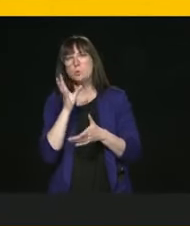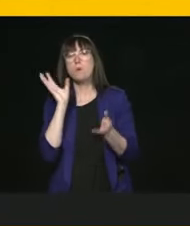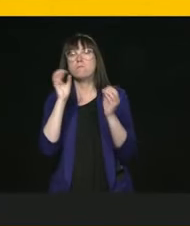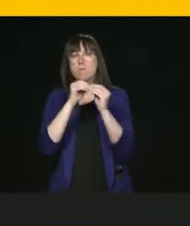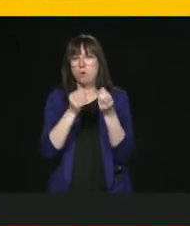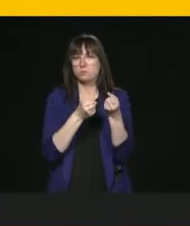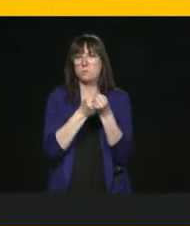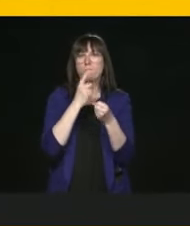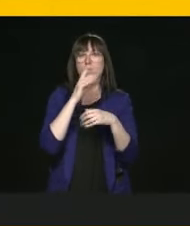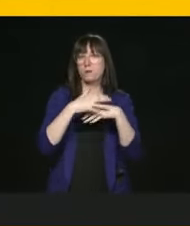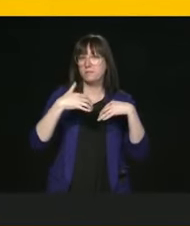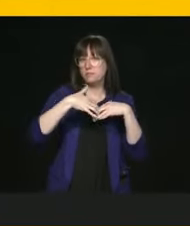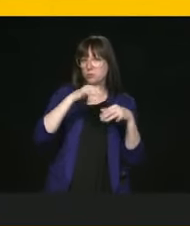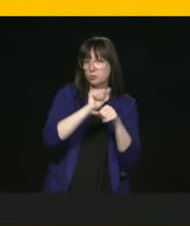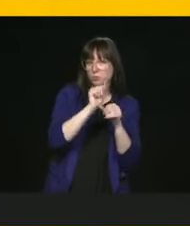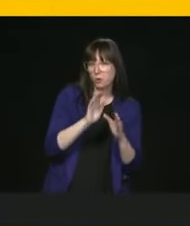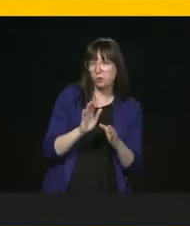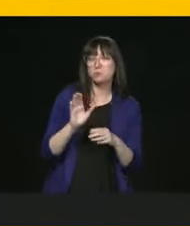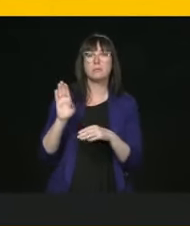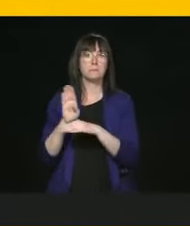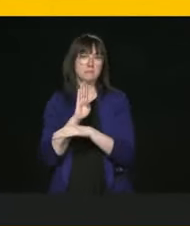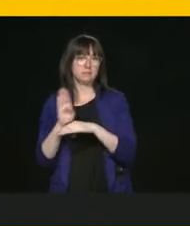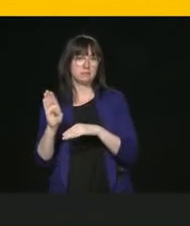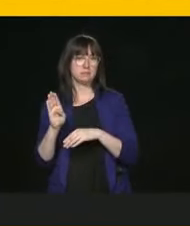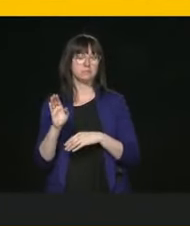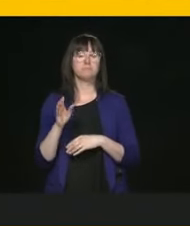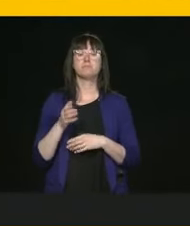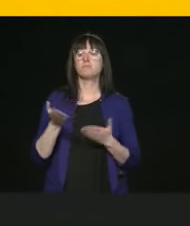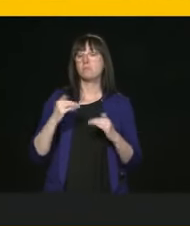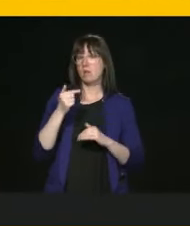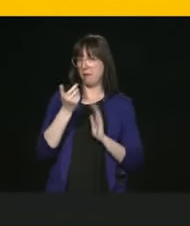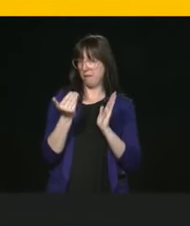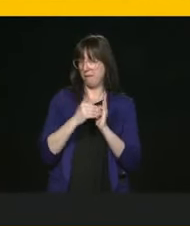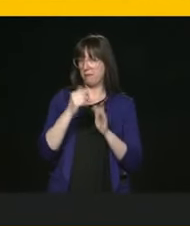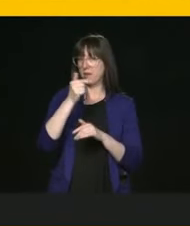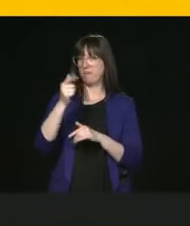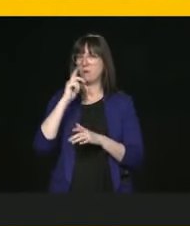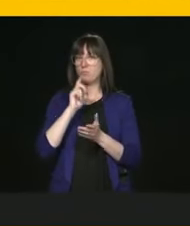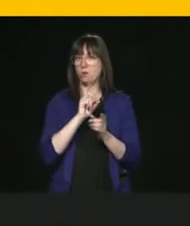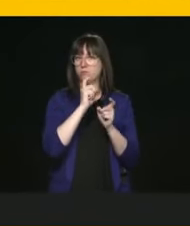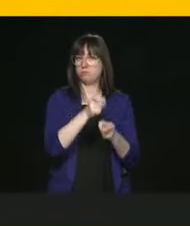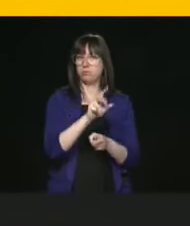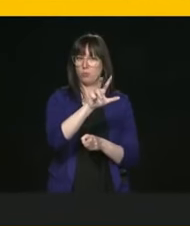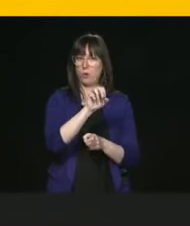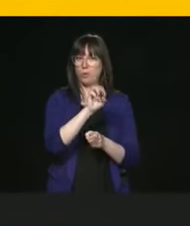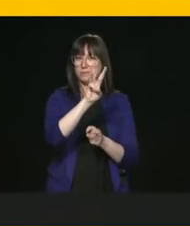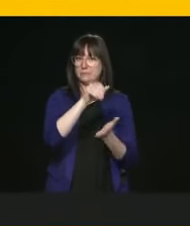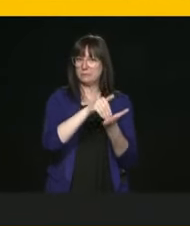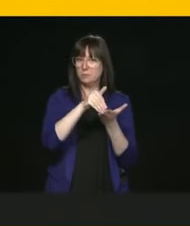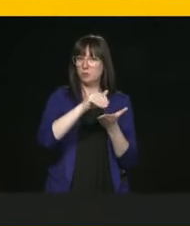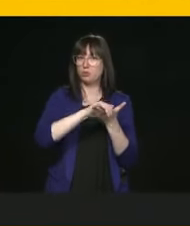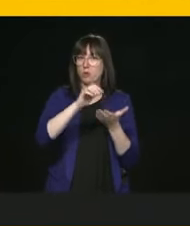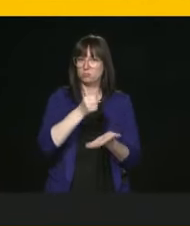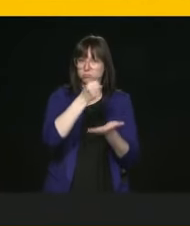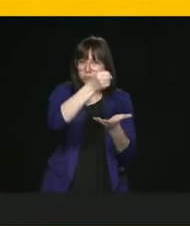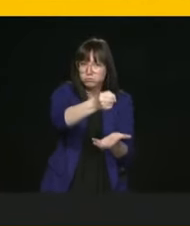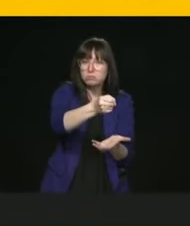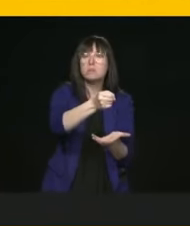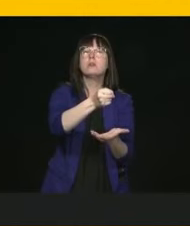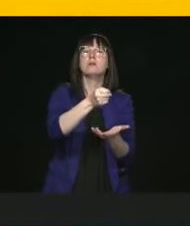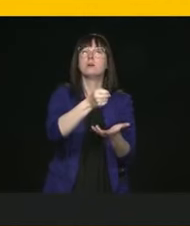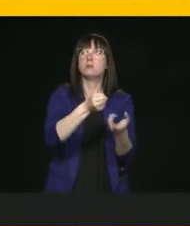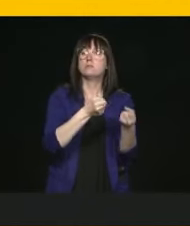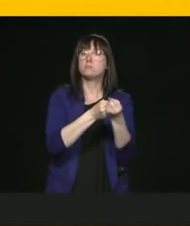happy to announce that the government will allocate more than $306 million to give Indigenous